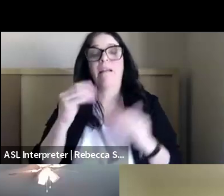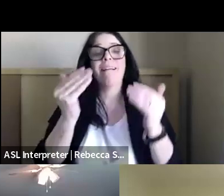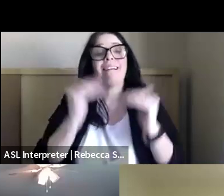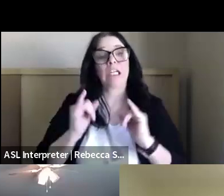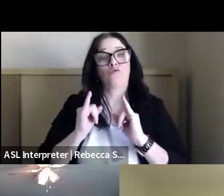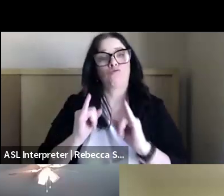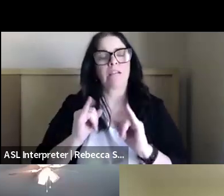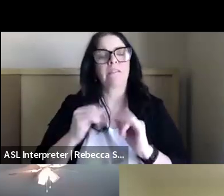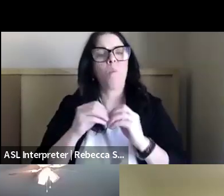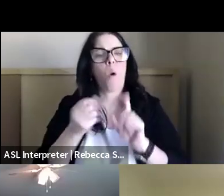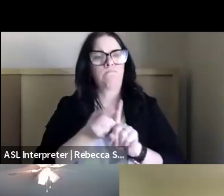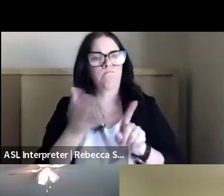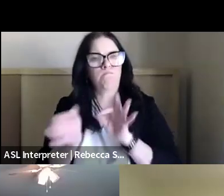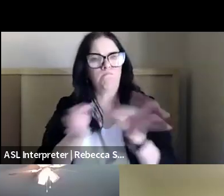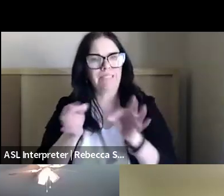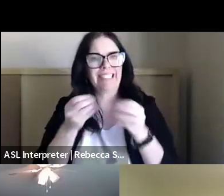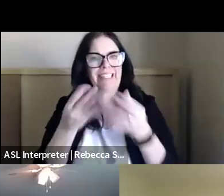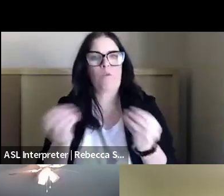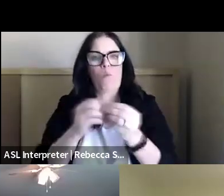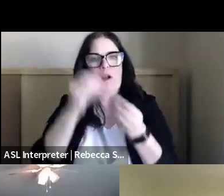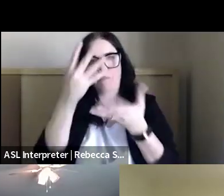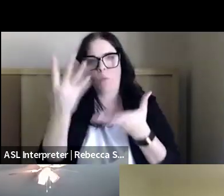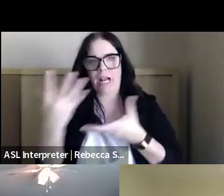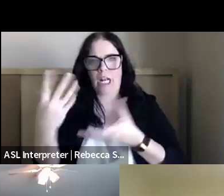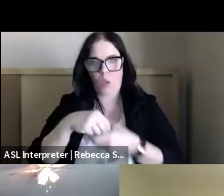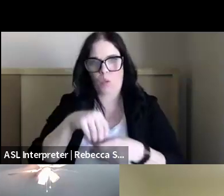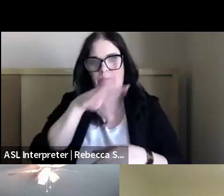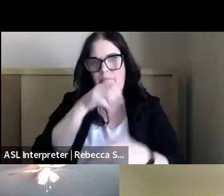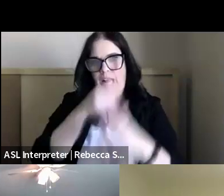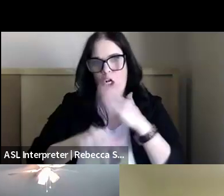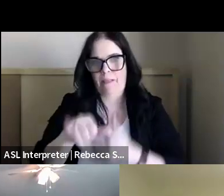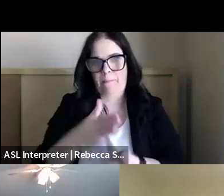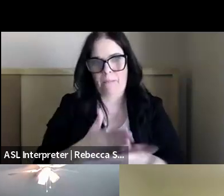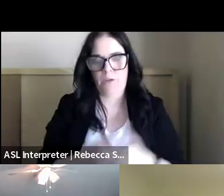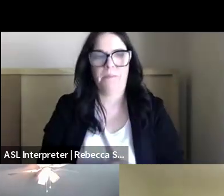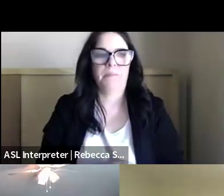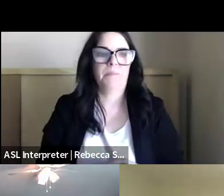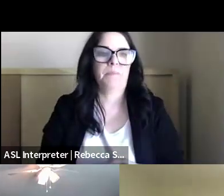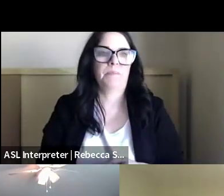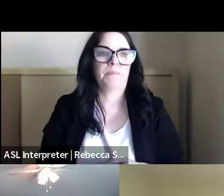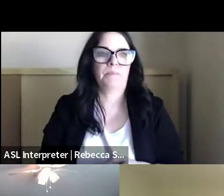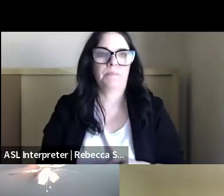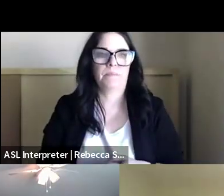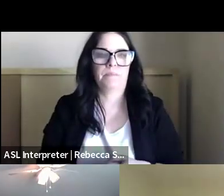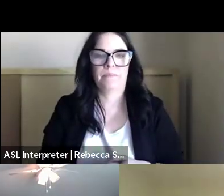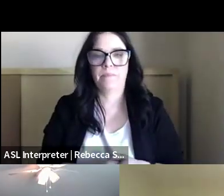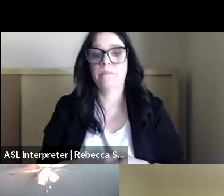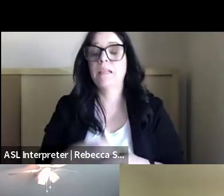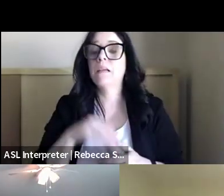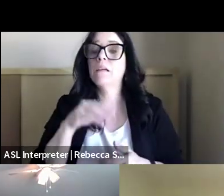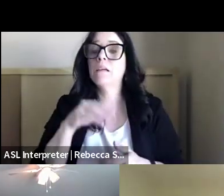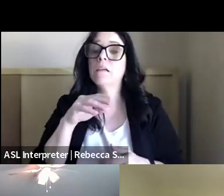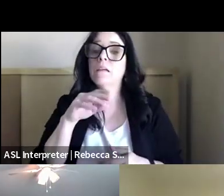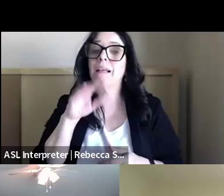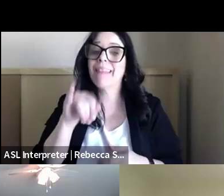of the content that needs to be included in this. And that includes explaining how the